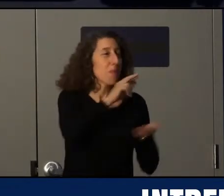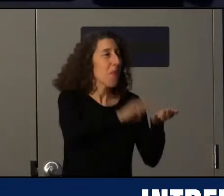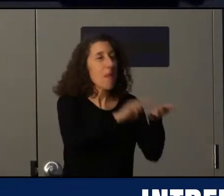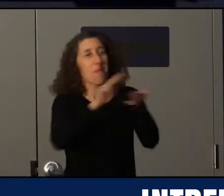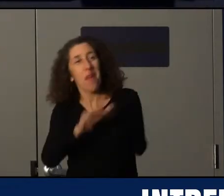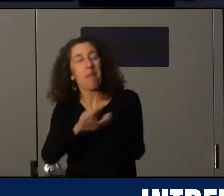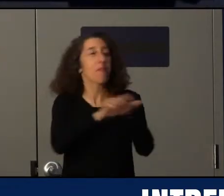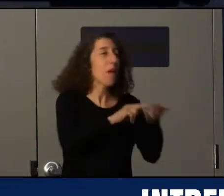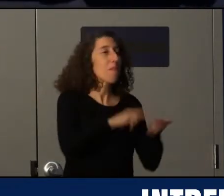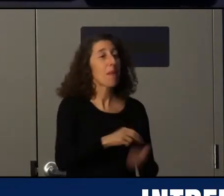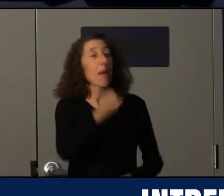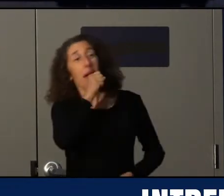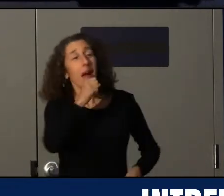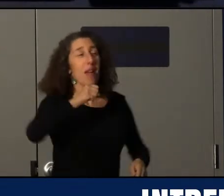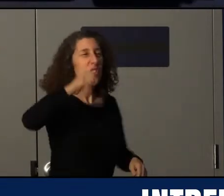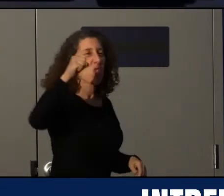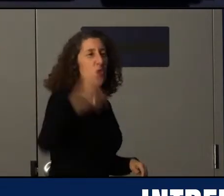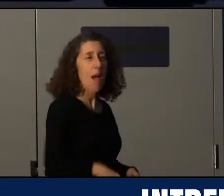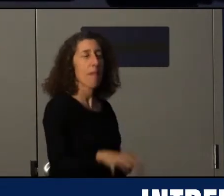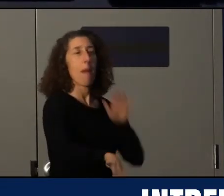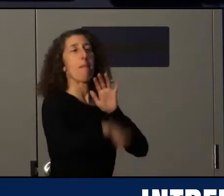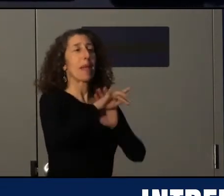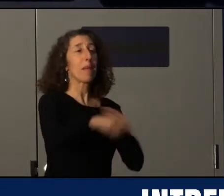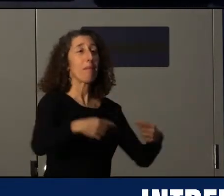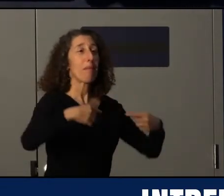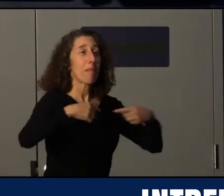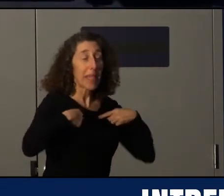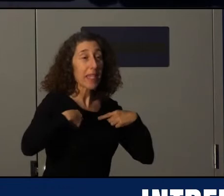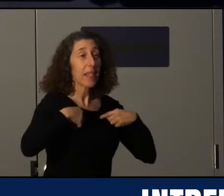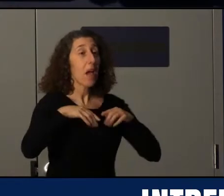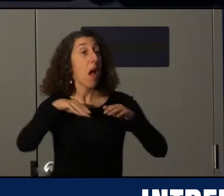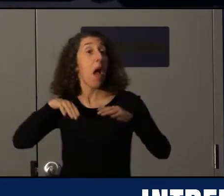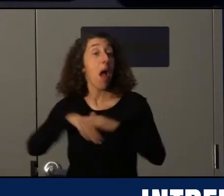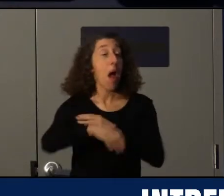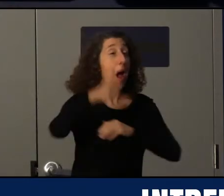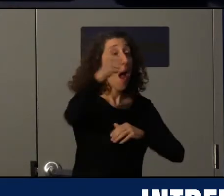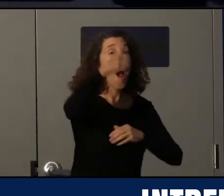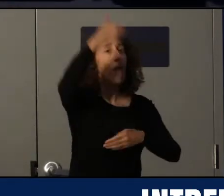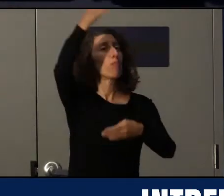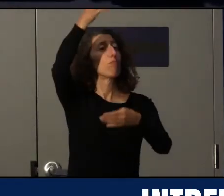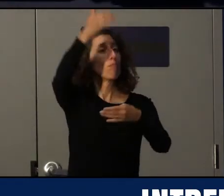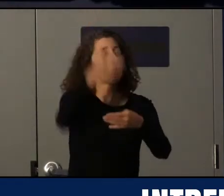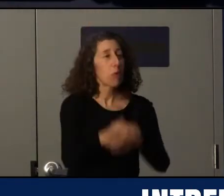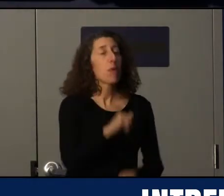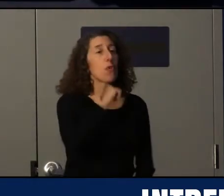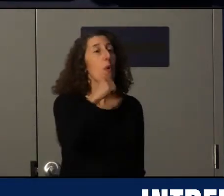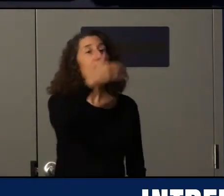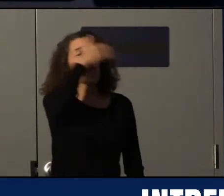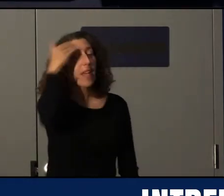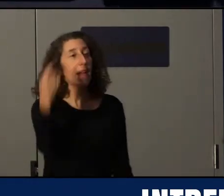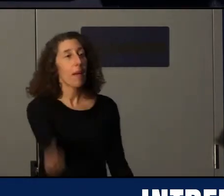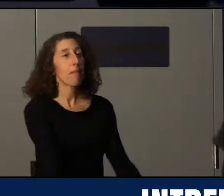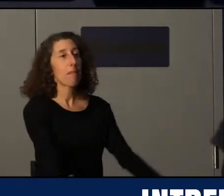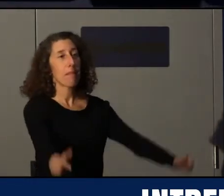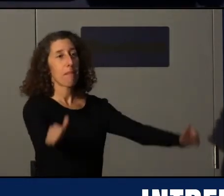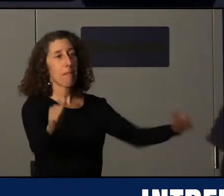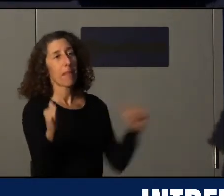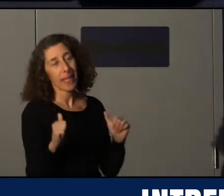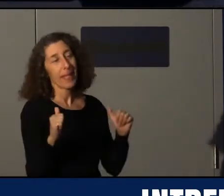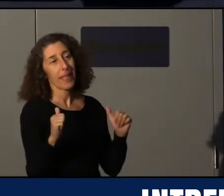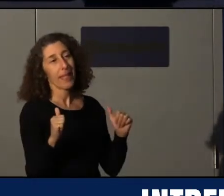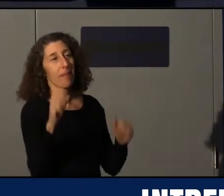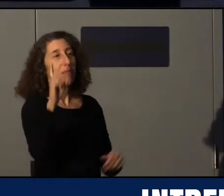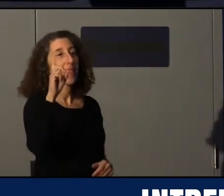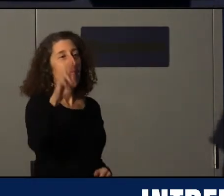us drop the mic and close the capsule door, but please make sure Dr. Proctor's on board. My space